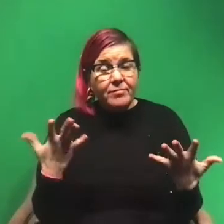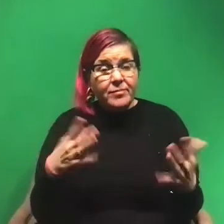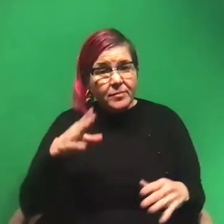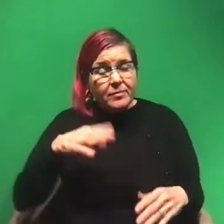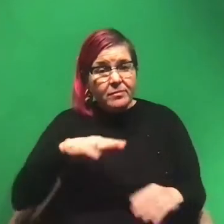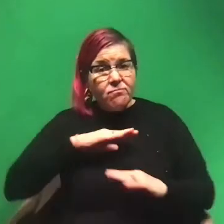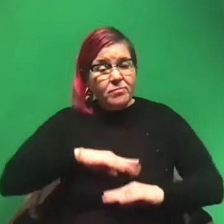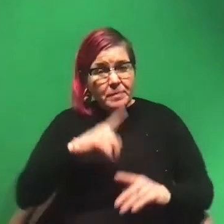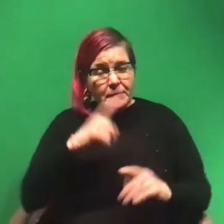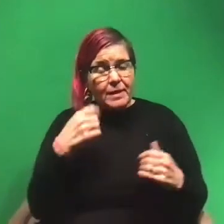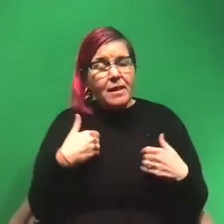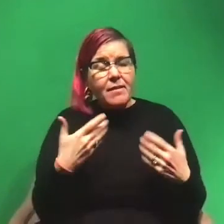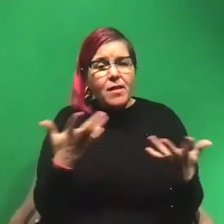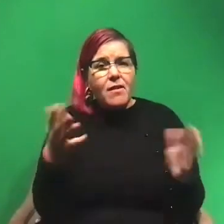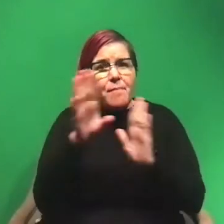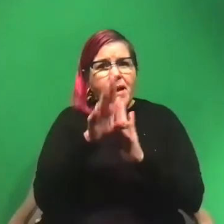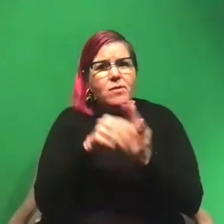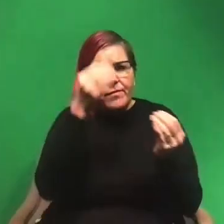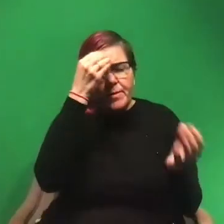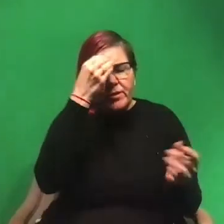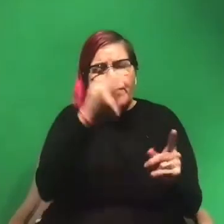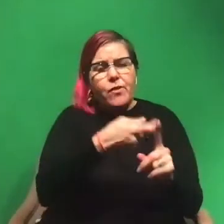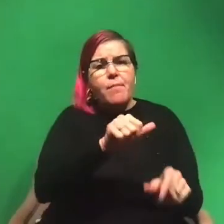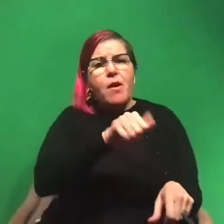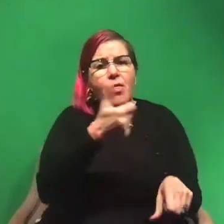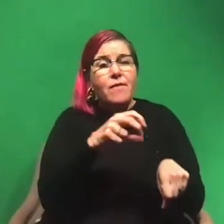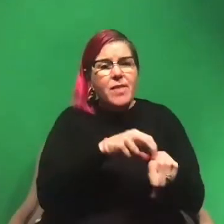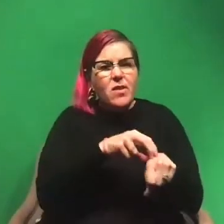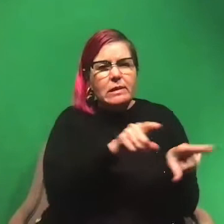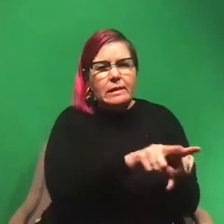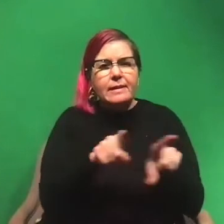much background from other viruses in this family,